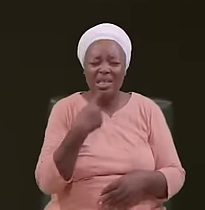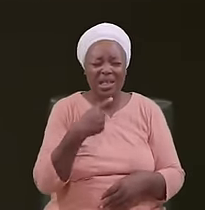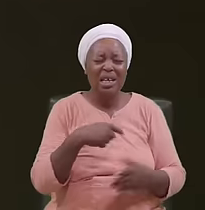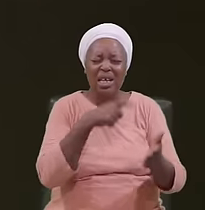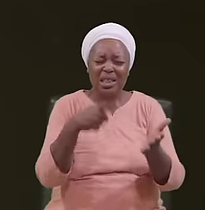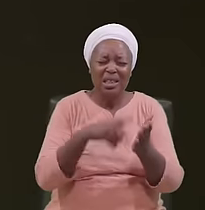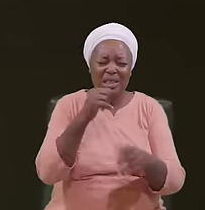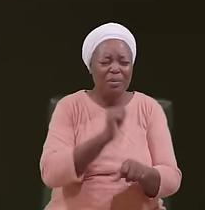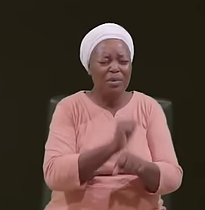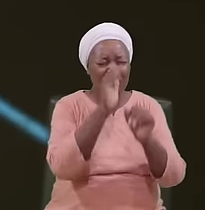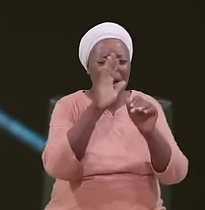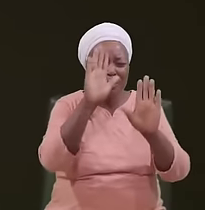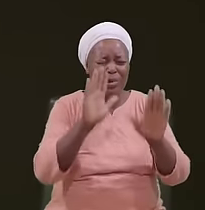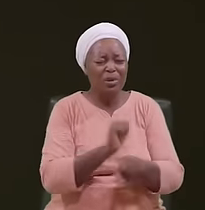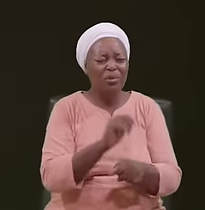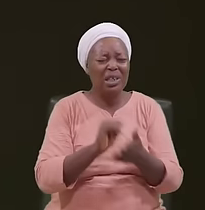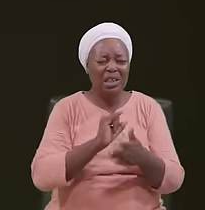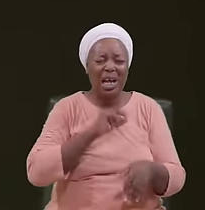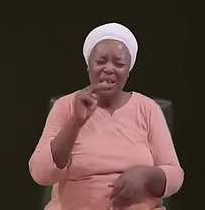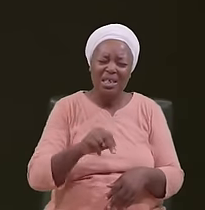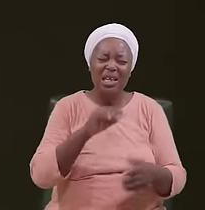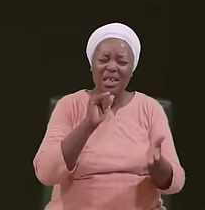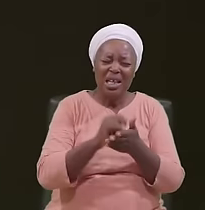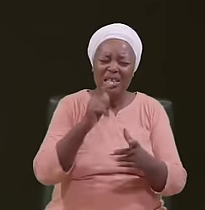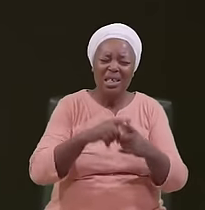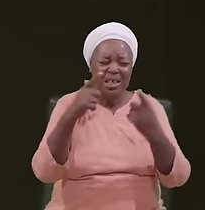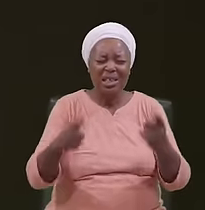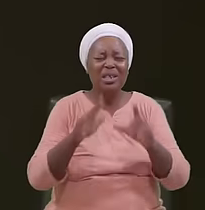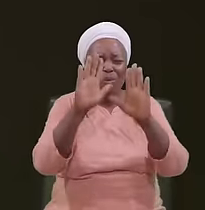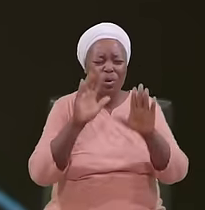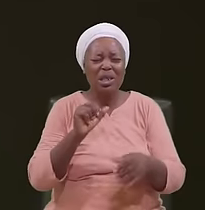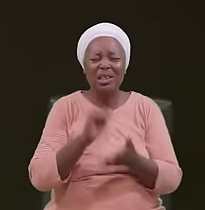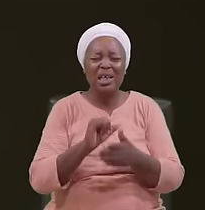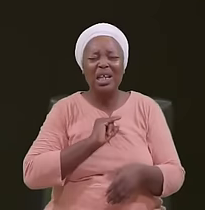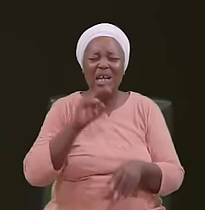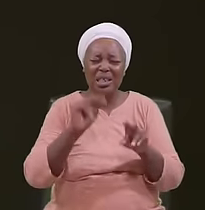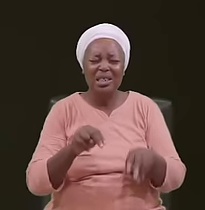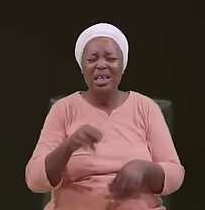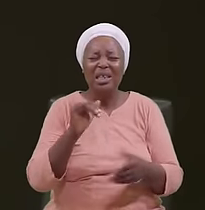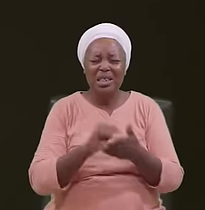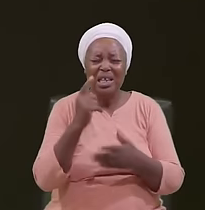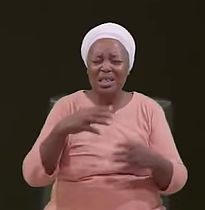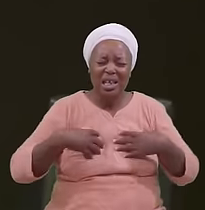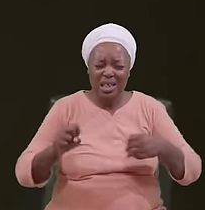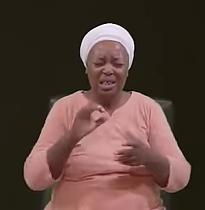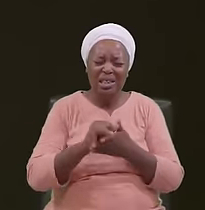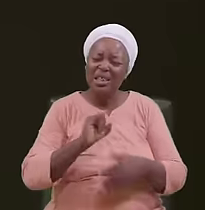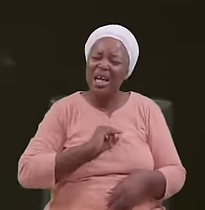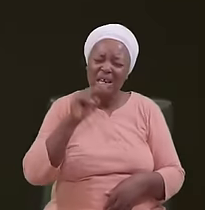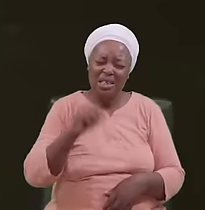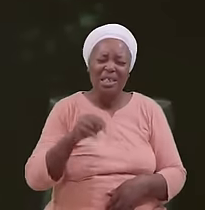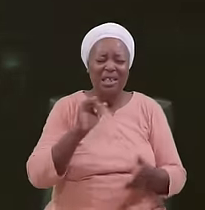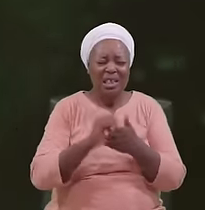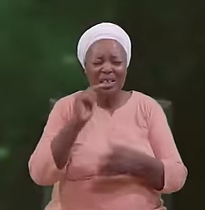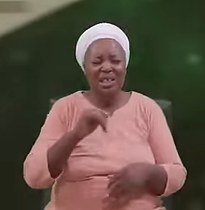the miracle I need. That's the supernatural wonder I need. That's the healing I need. That's the